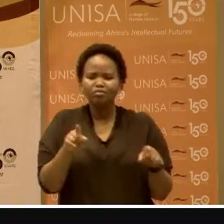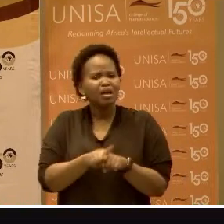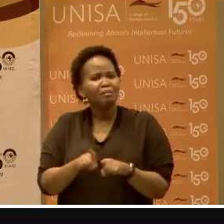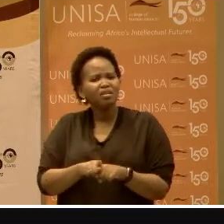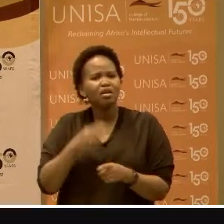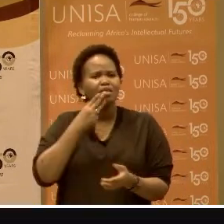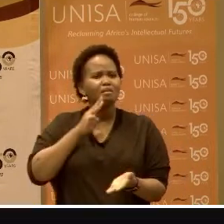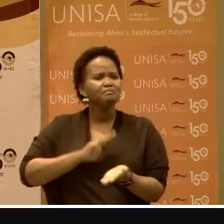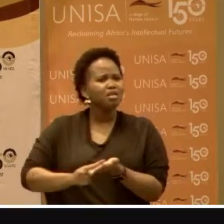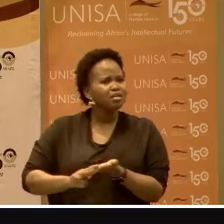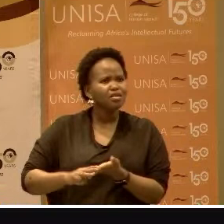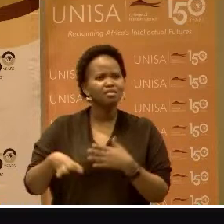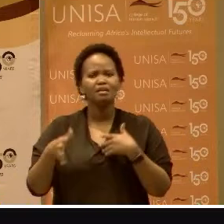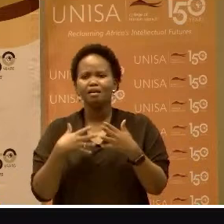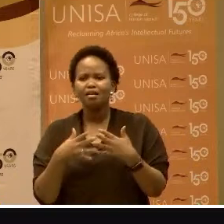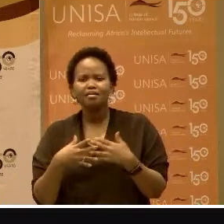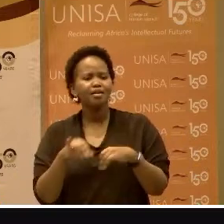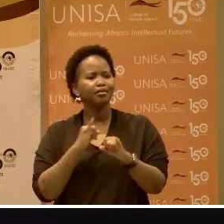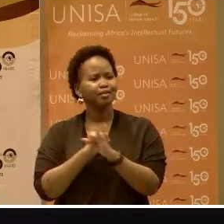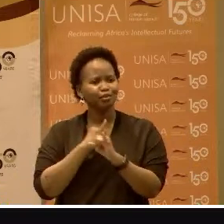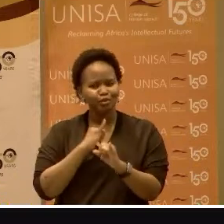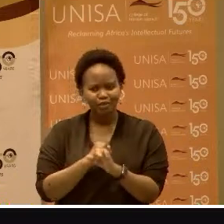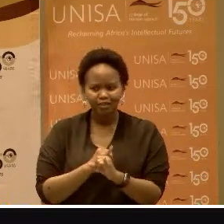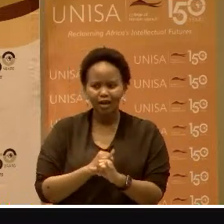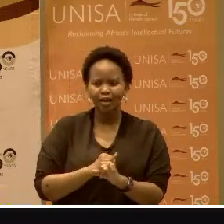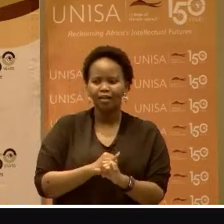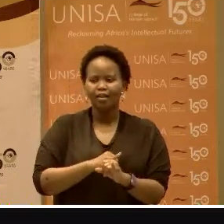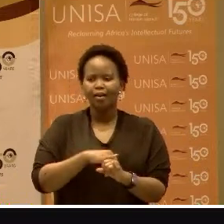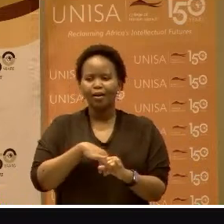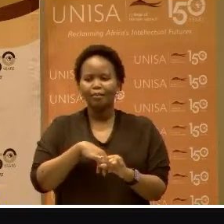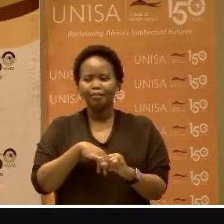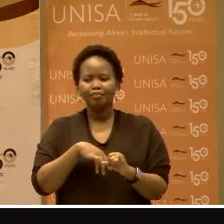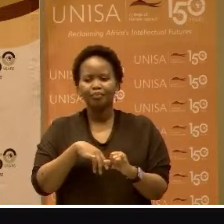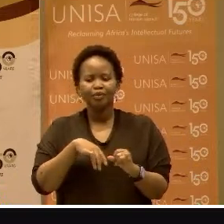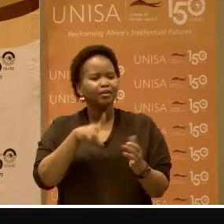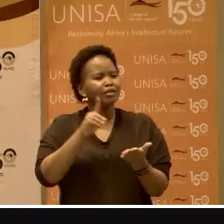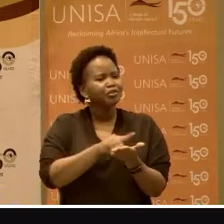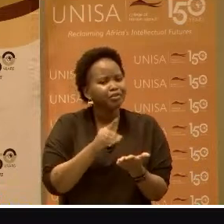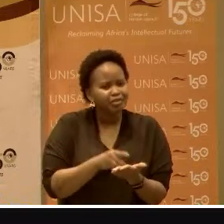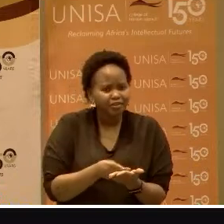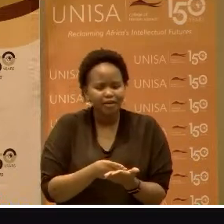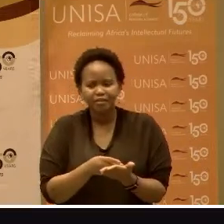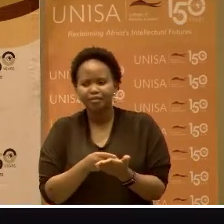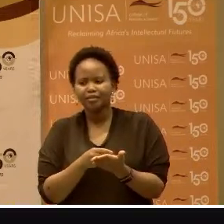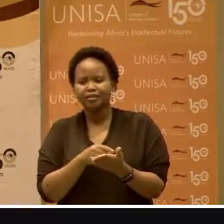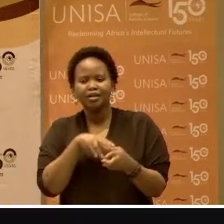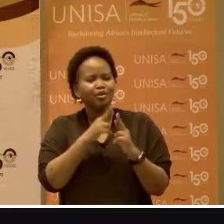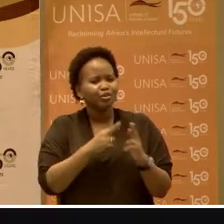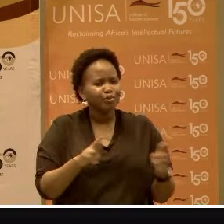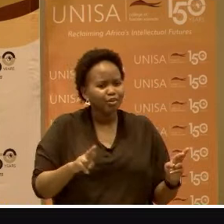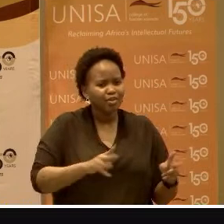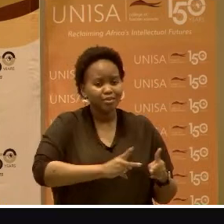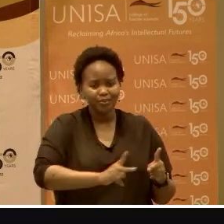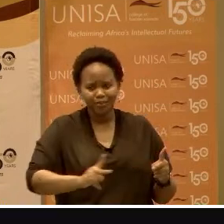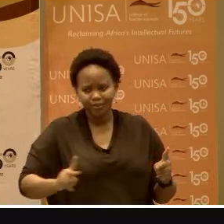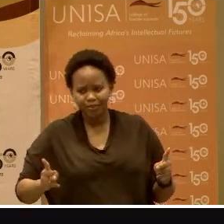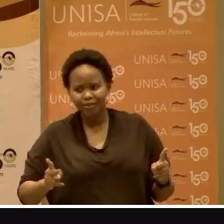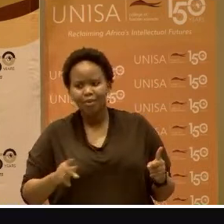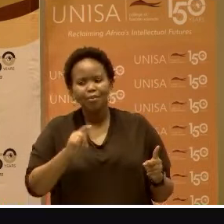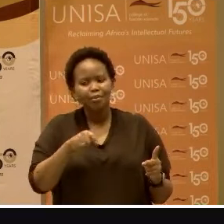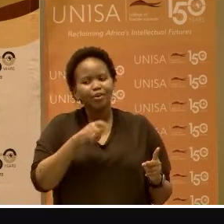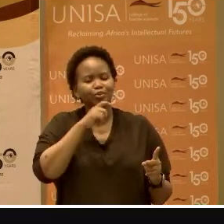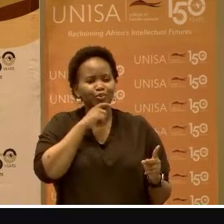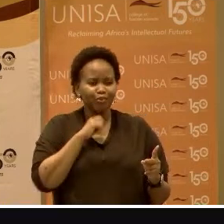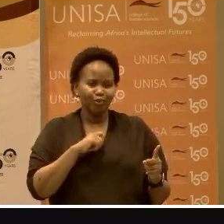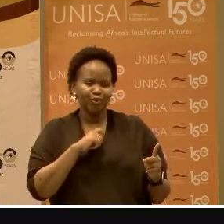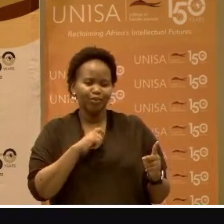the Instituto Nacional de Lengua Indigenas, okay? They developed a website called Lenguas Indigenas